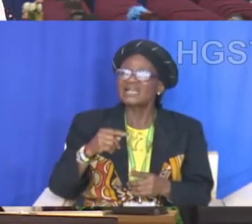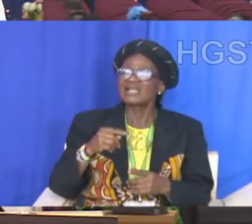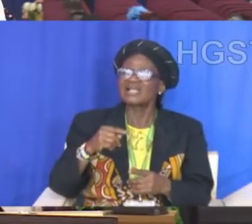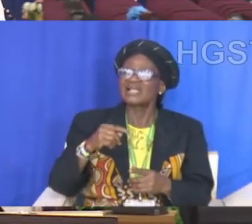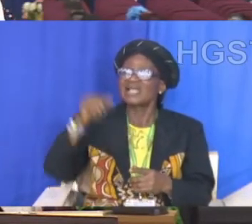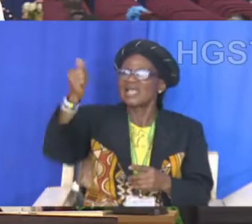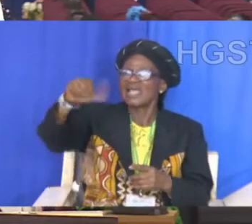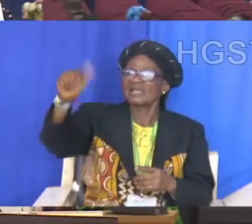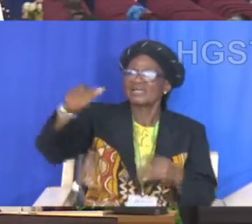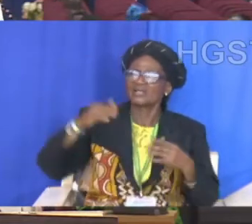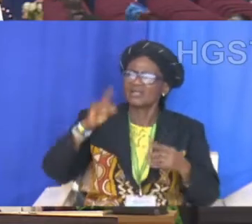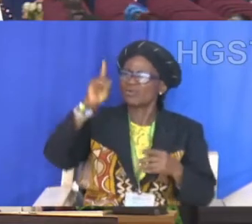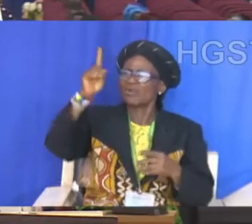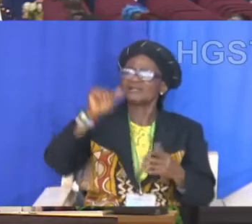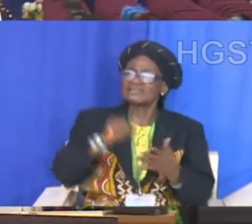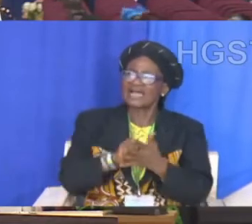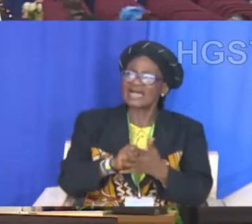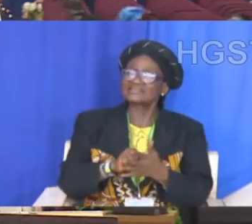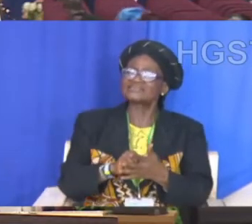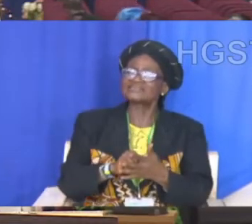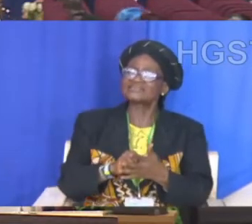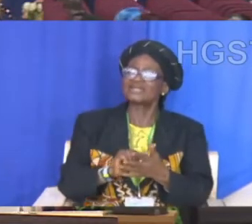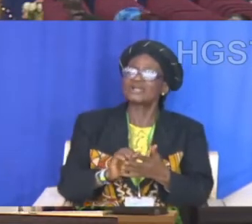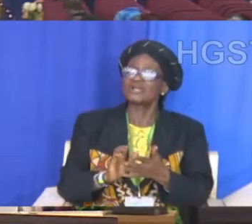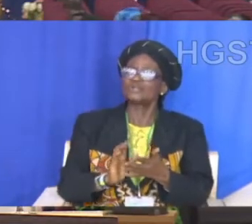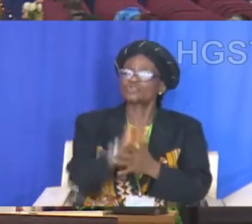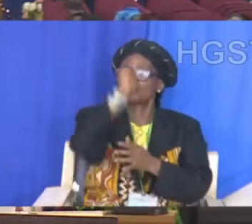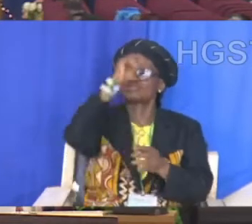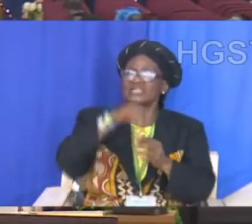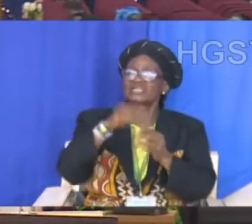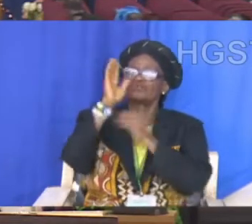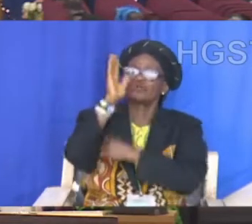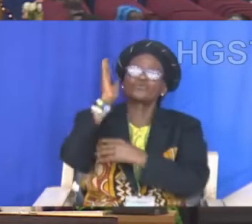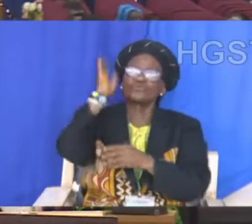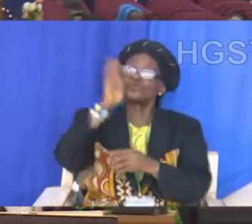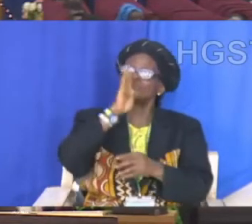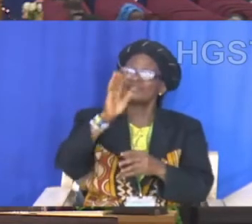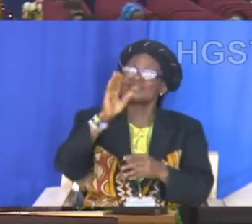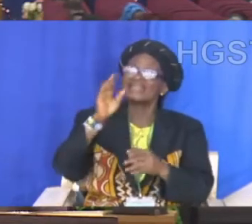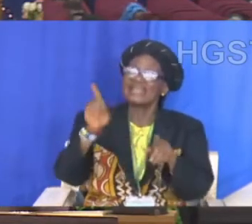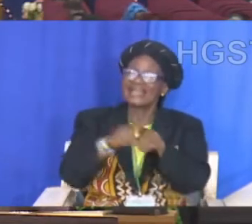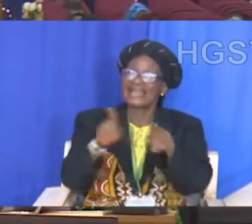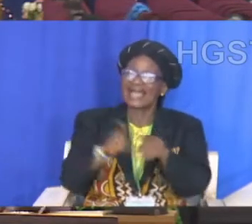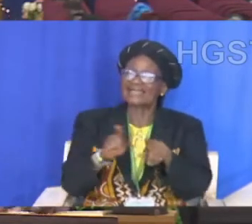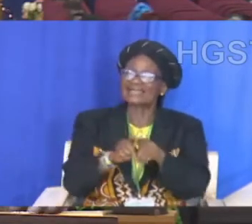be like a Mount Zion that cannot be moved.